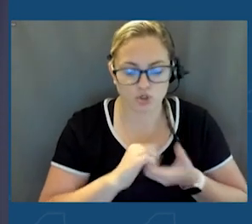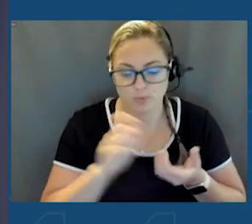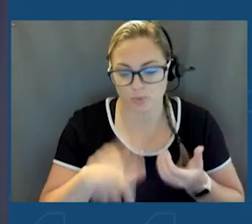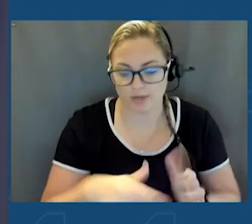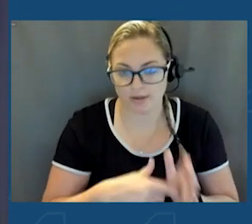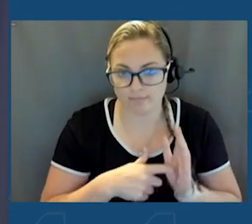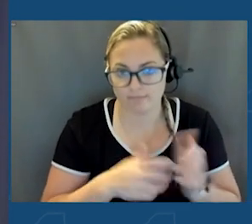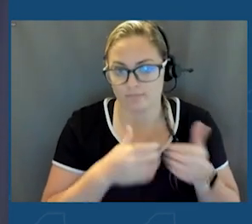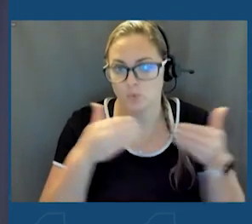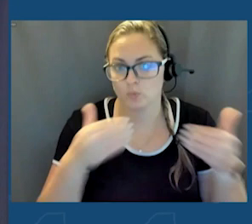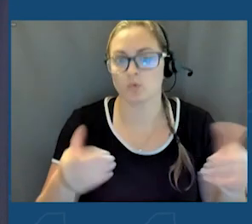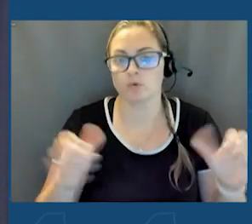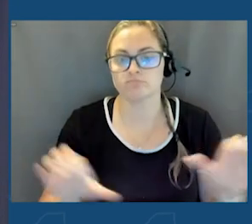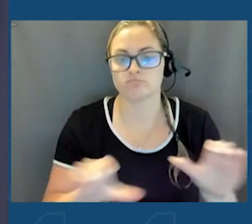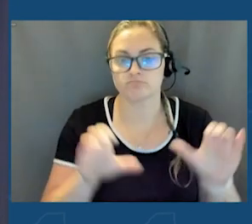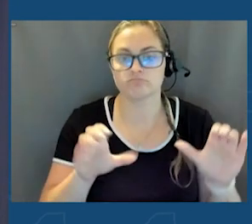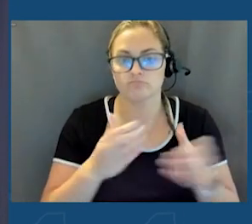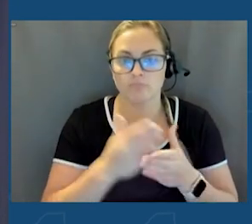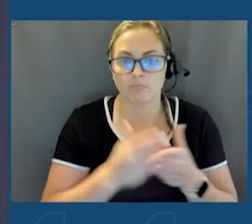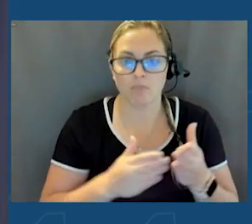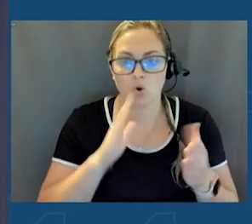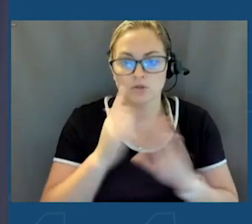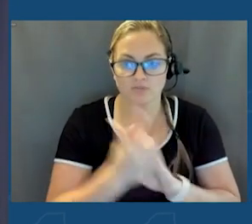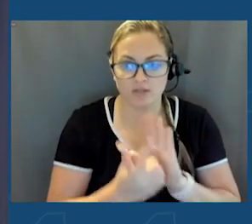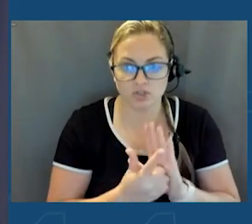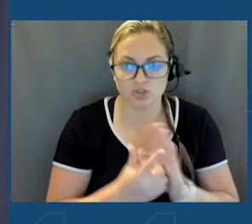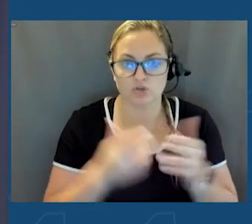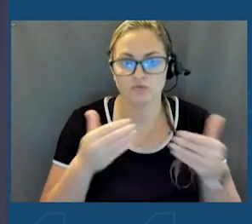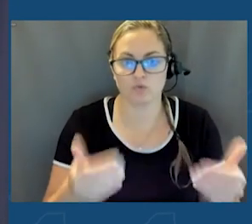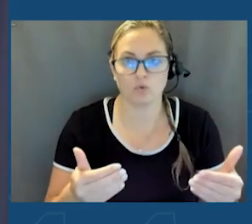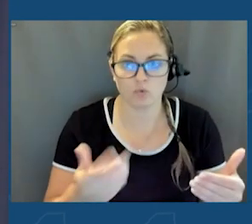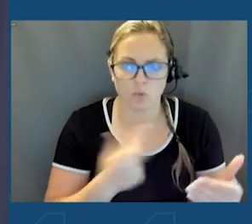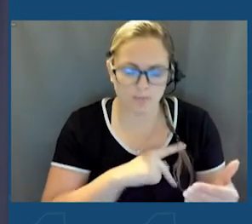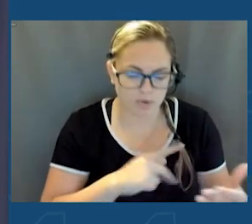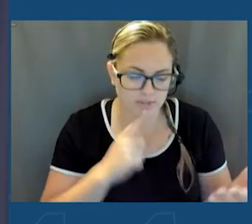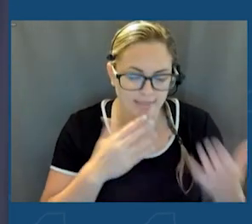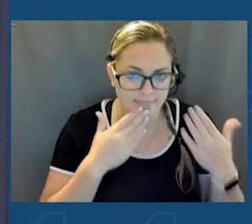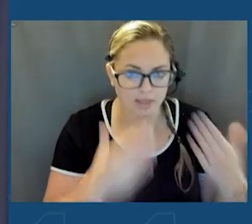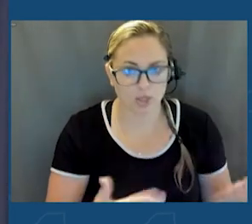move these important pieces of legislation forward. And so I want to personally thank you